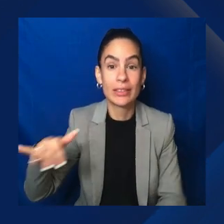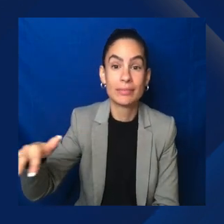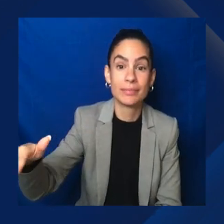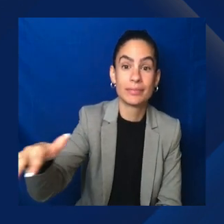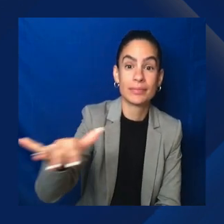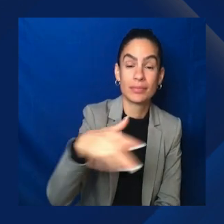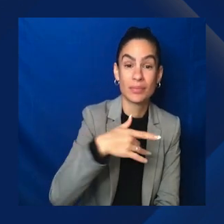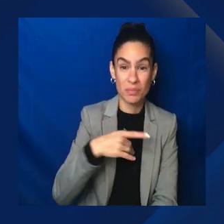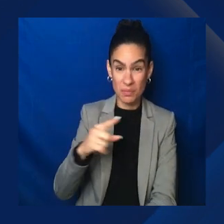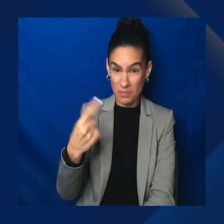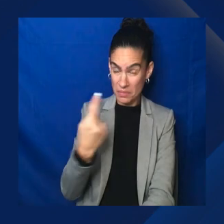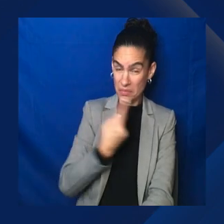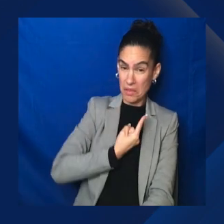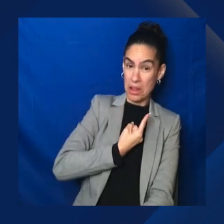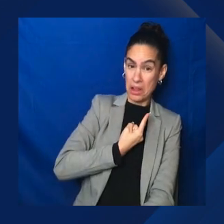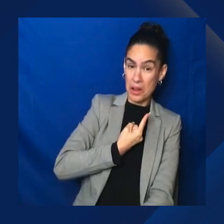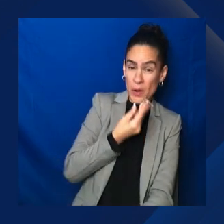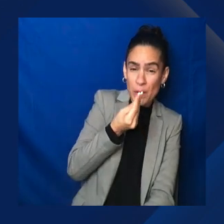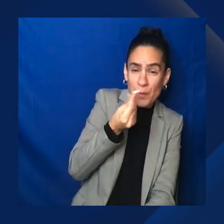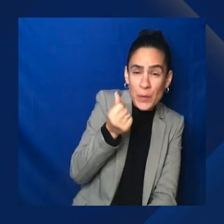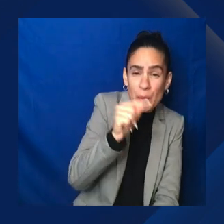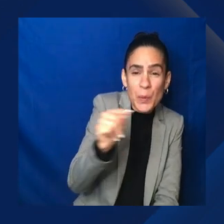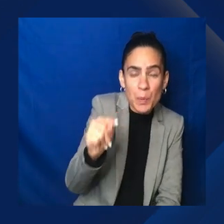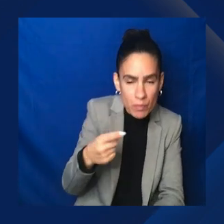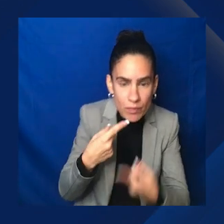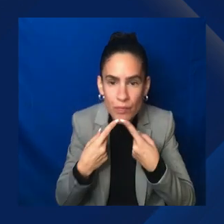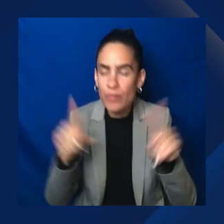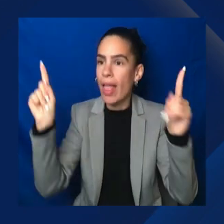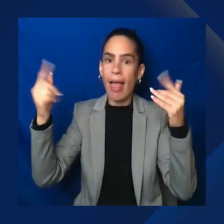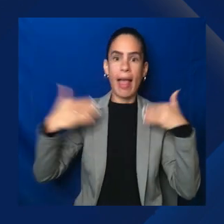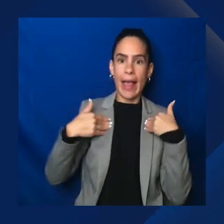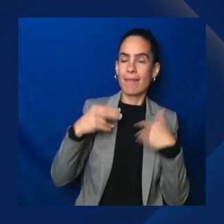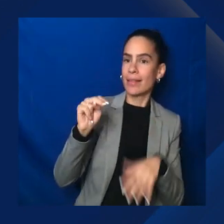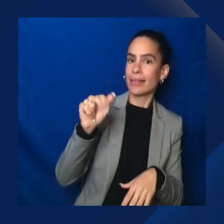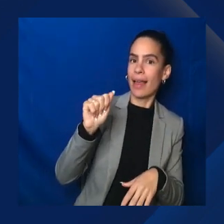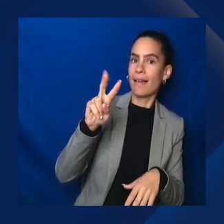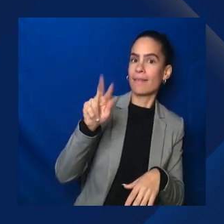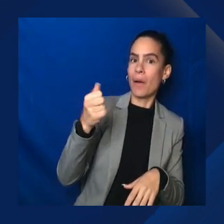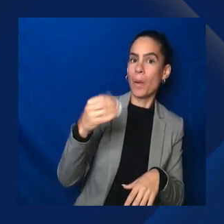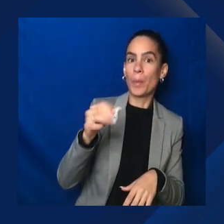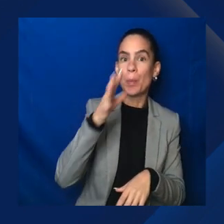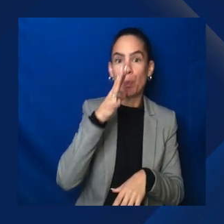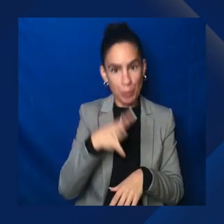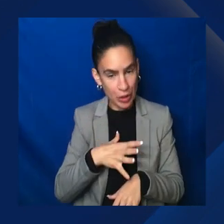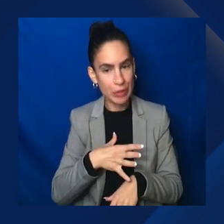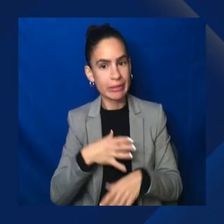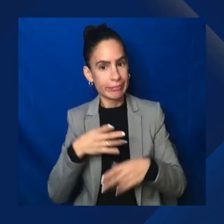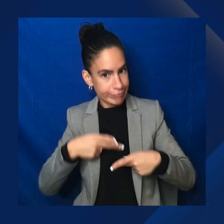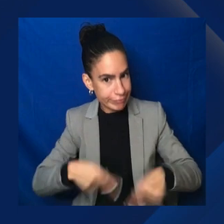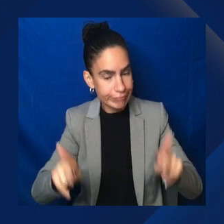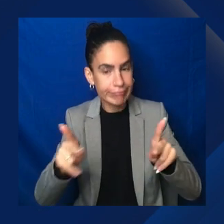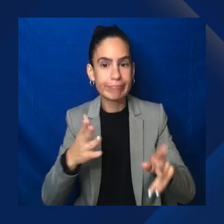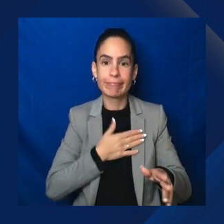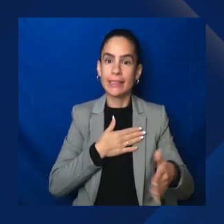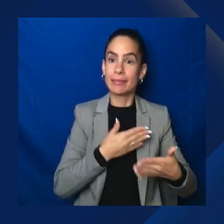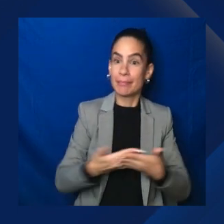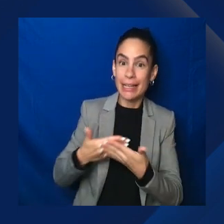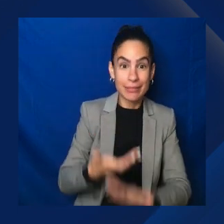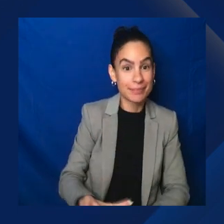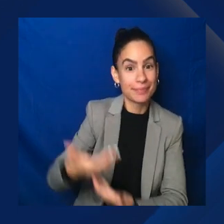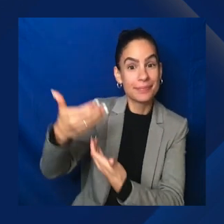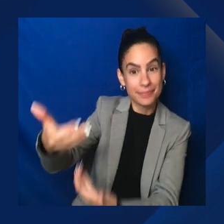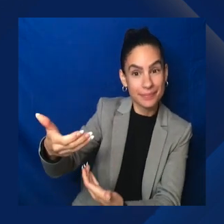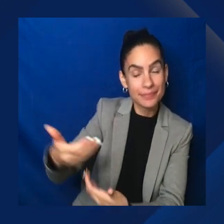actually had a Navajo woman deliver my kids. Thank you, Stephanie. We're running out of time,